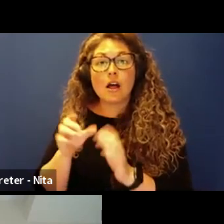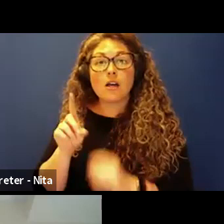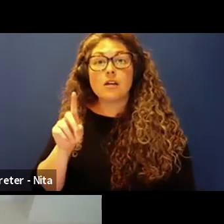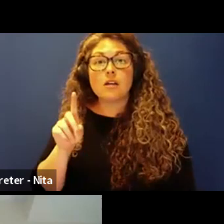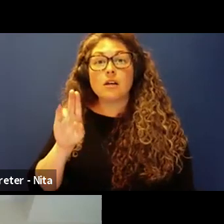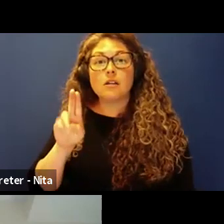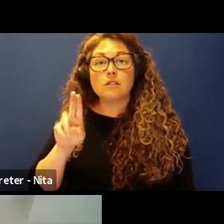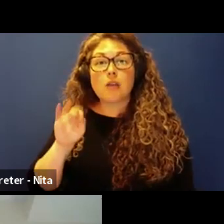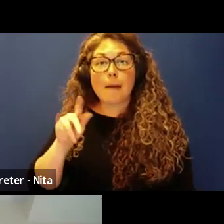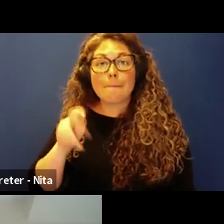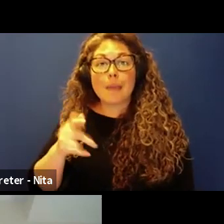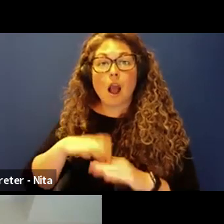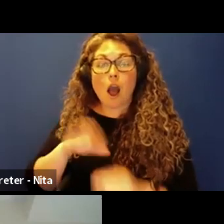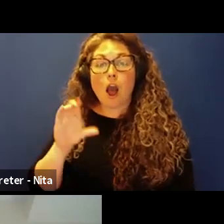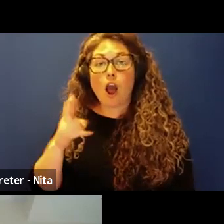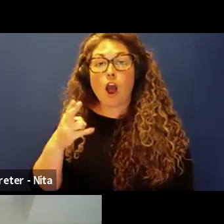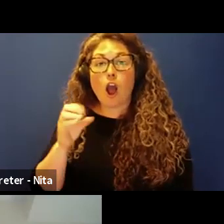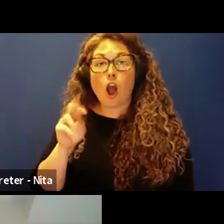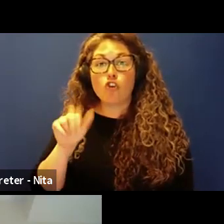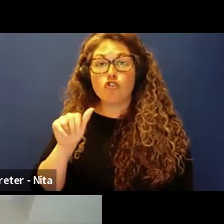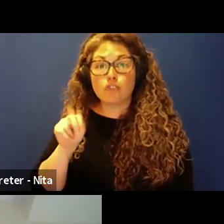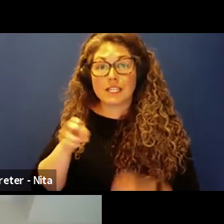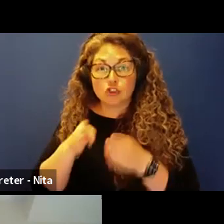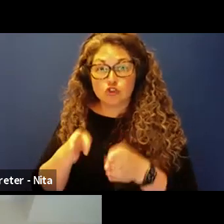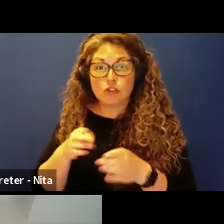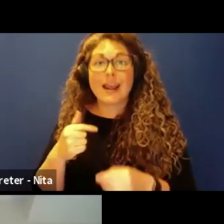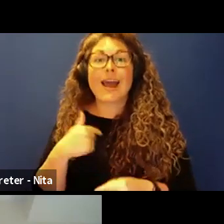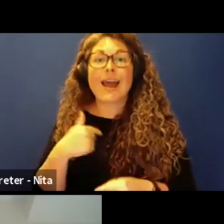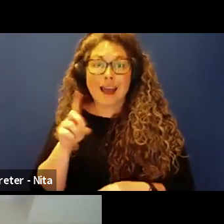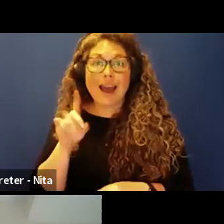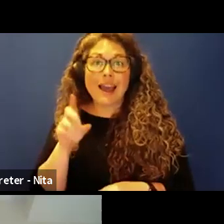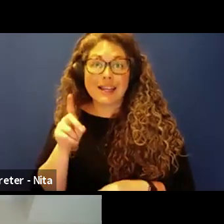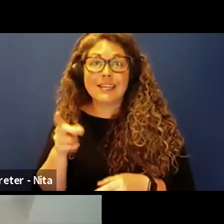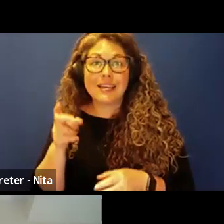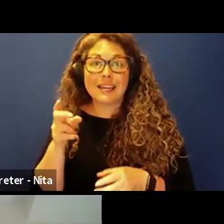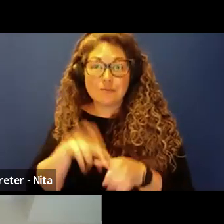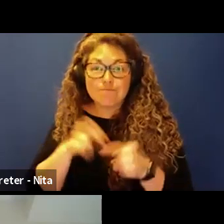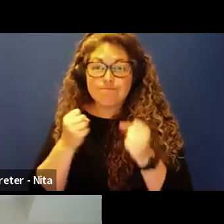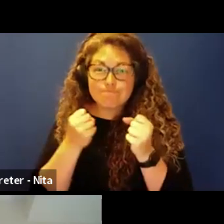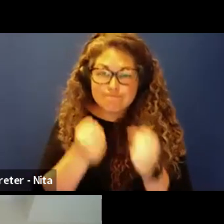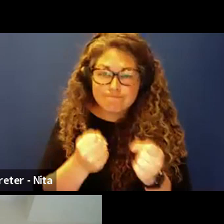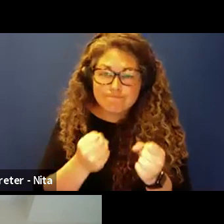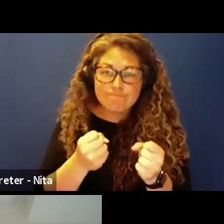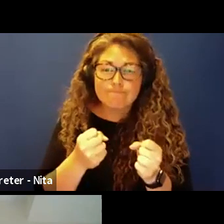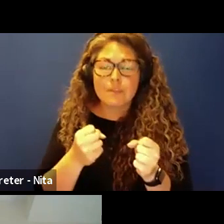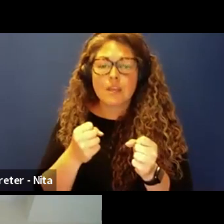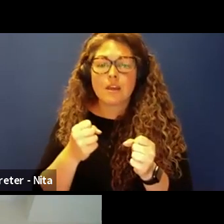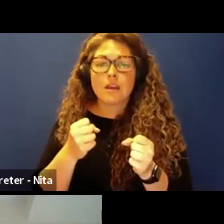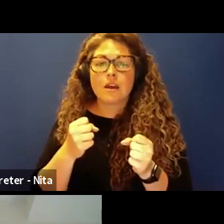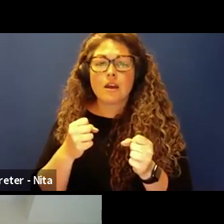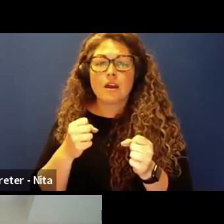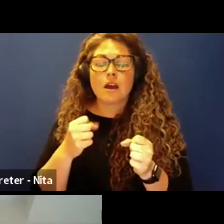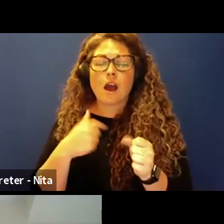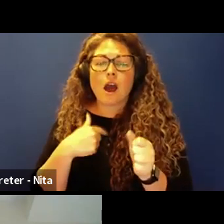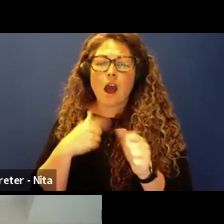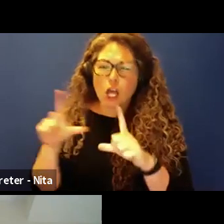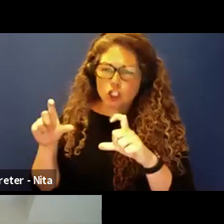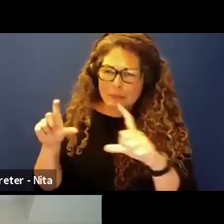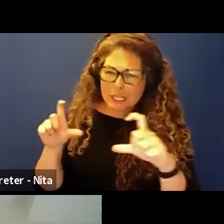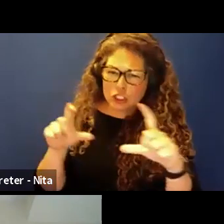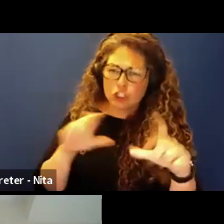Street. So I rode past it. I did my sweeps that we usually do on Tuesday and Thursday, and I rode past and took pictures of all of the